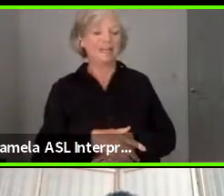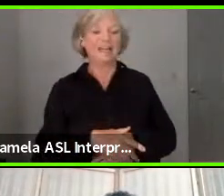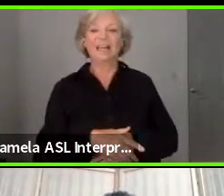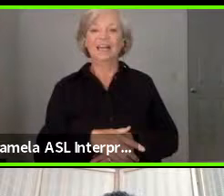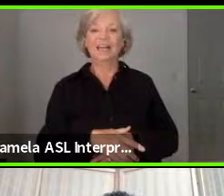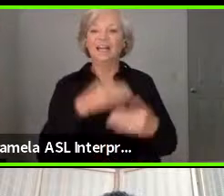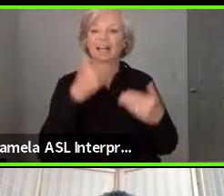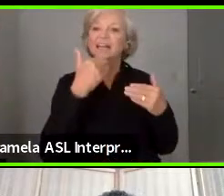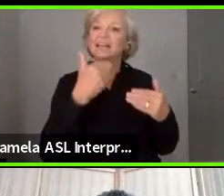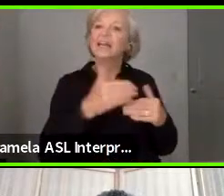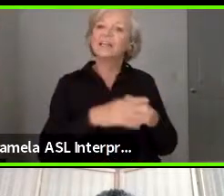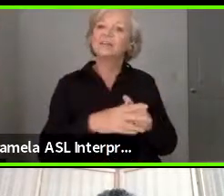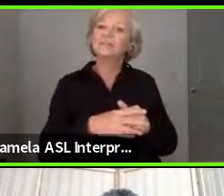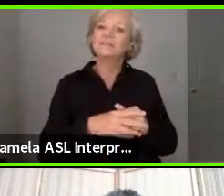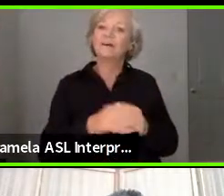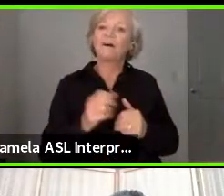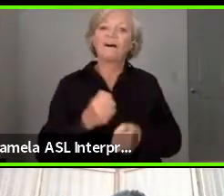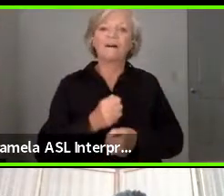for the